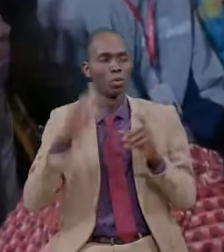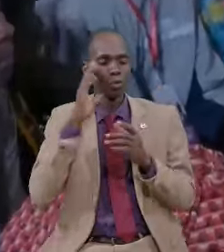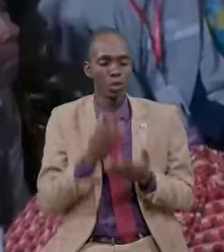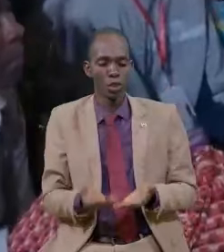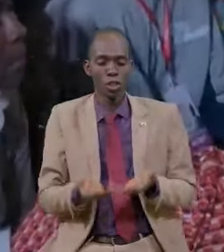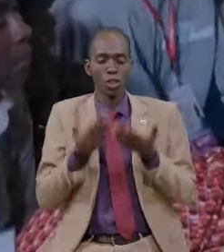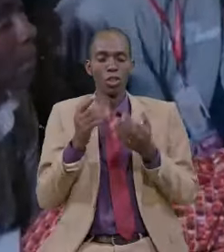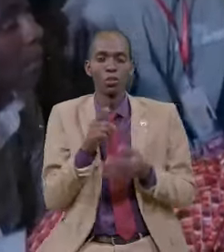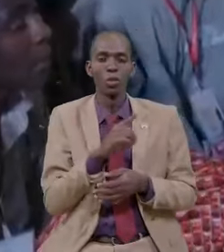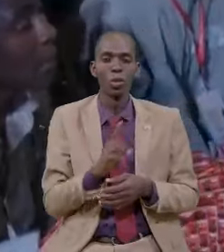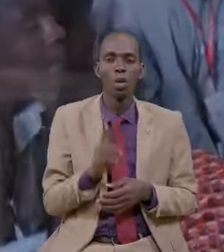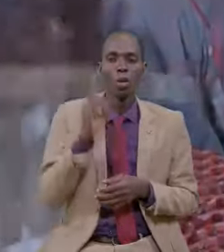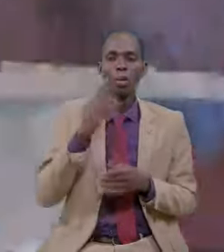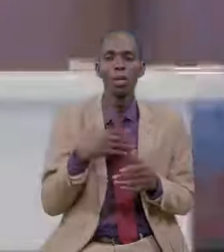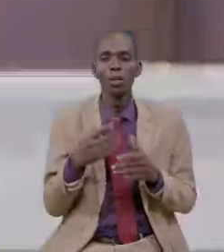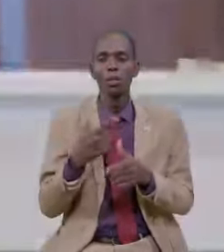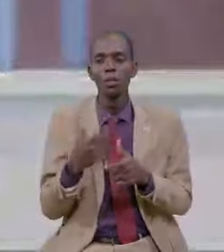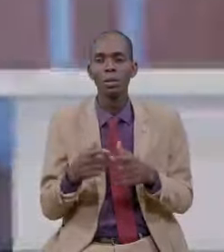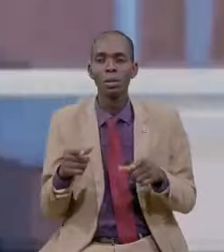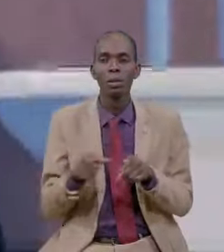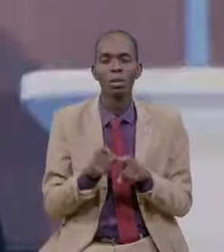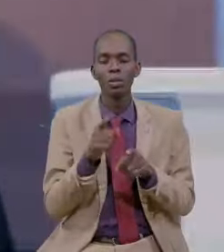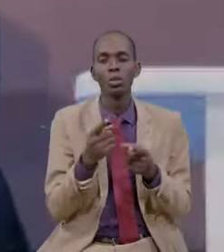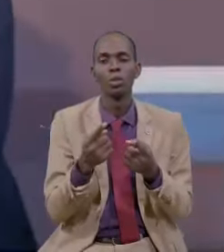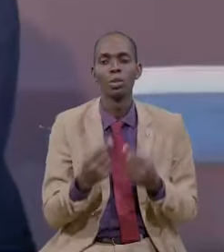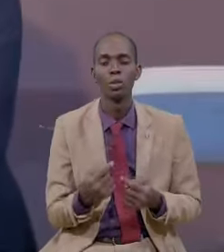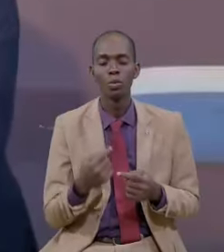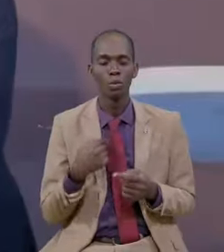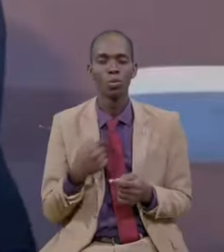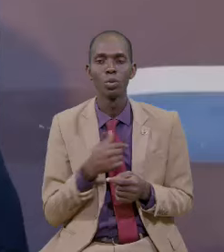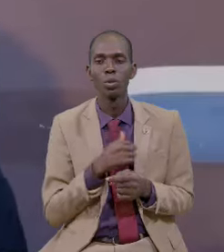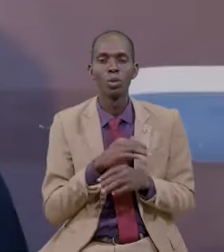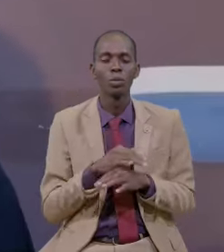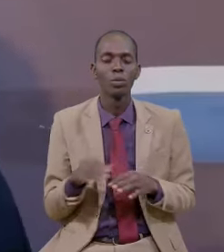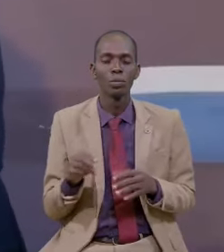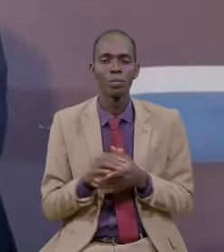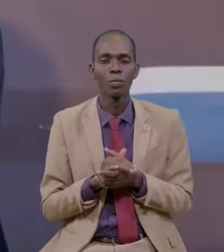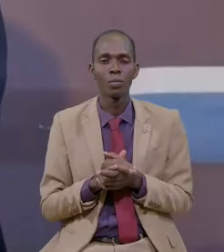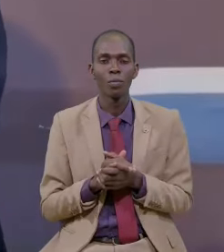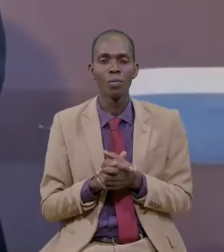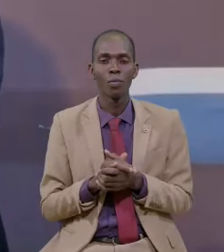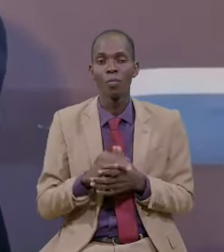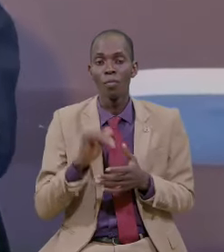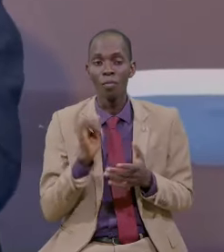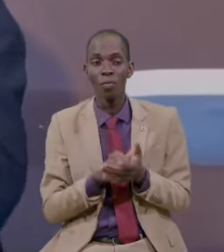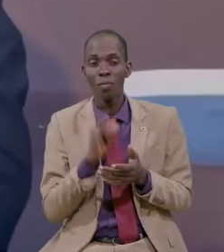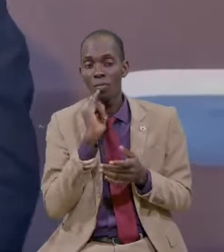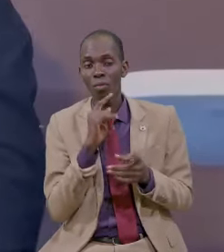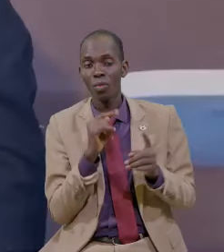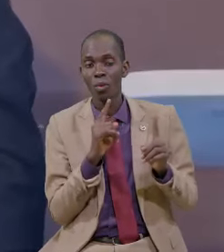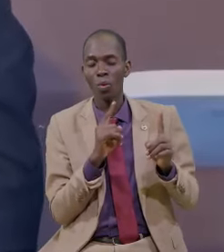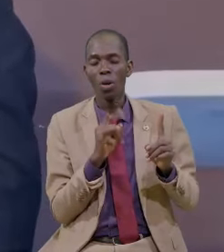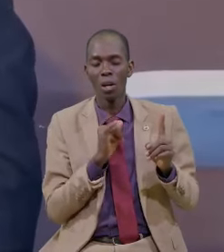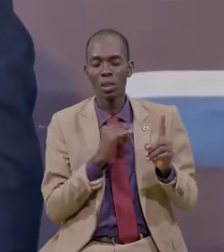as you come, and we don't even have to, you know, talk about, let's be one, let's be one. I see him, he